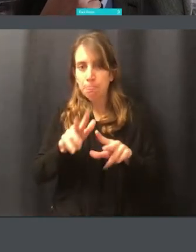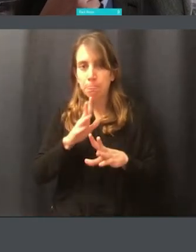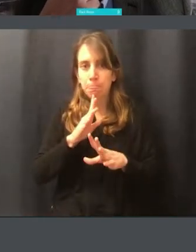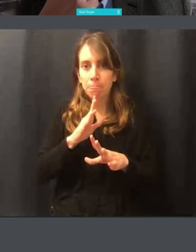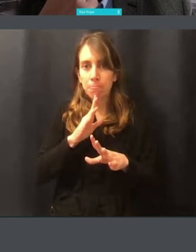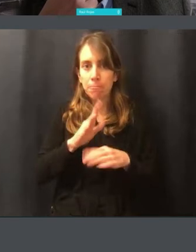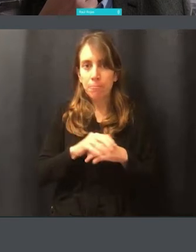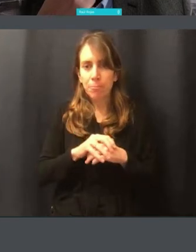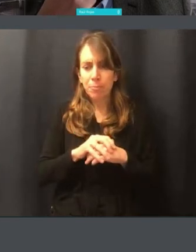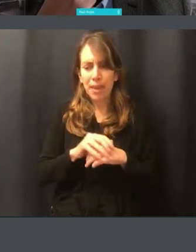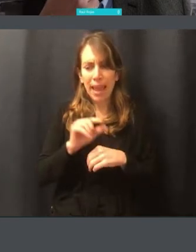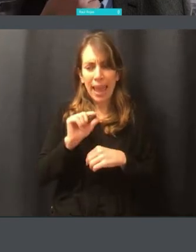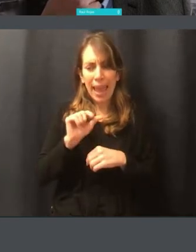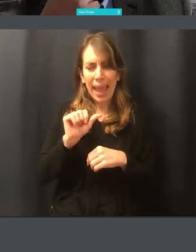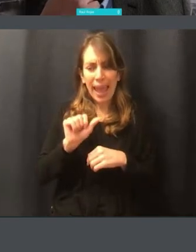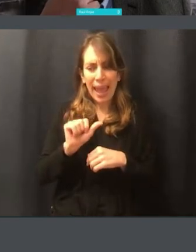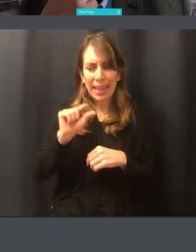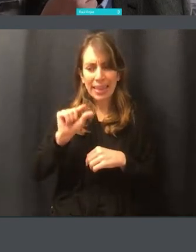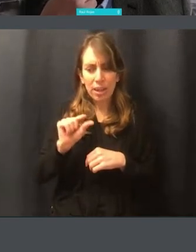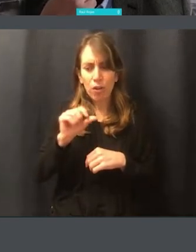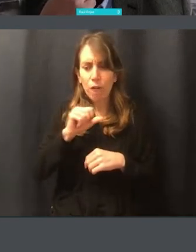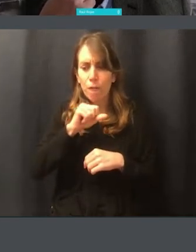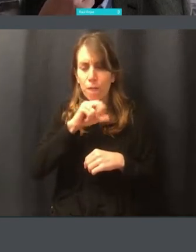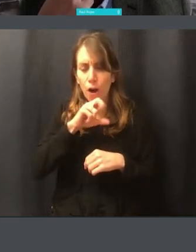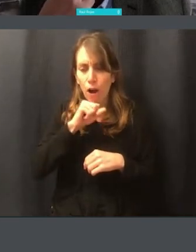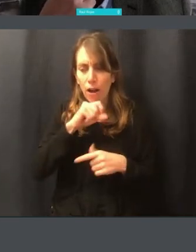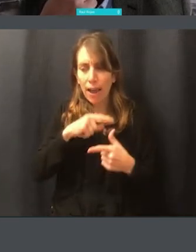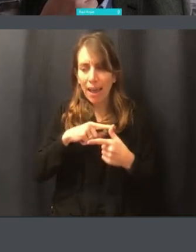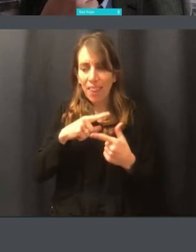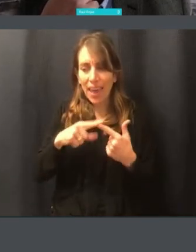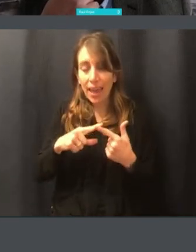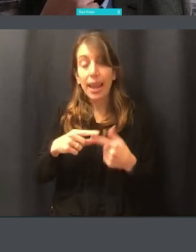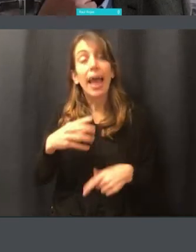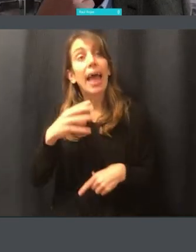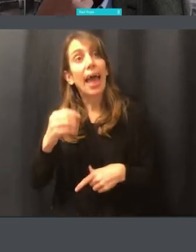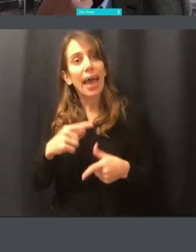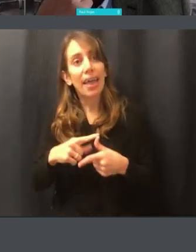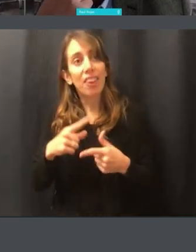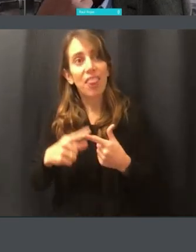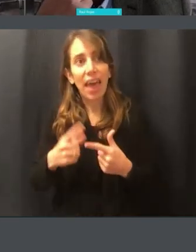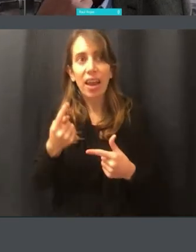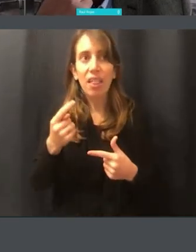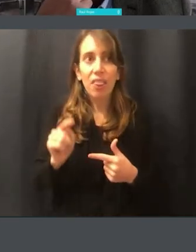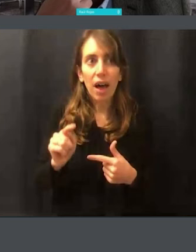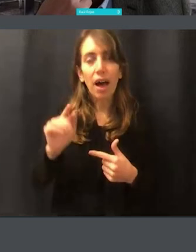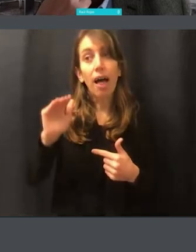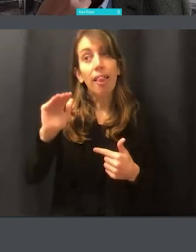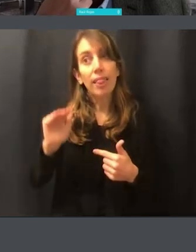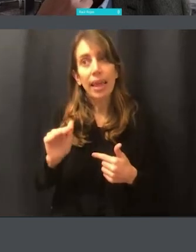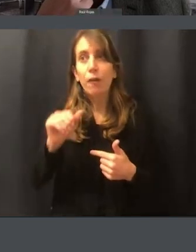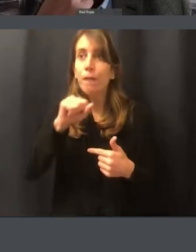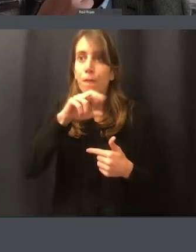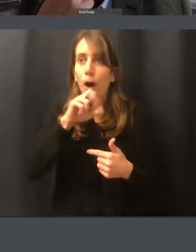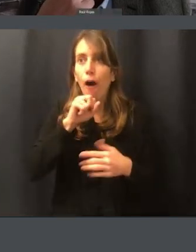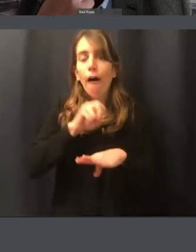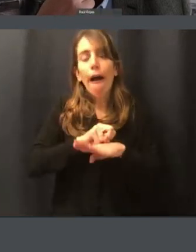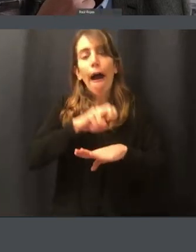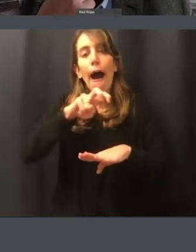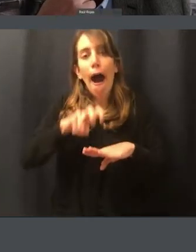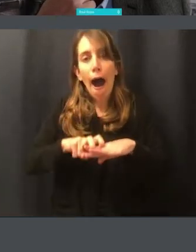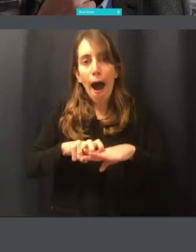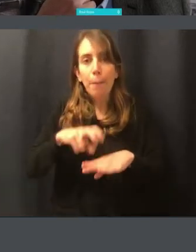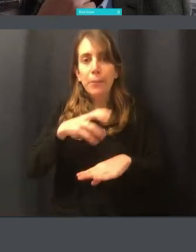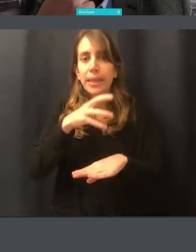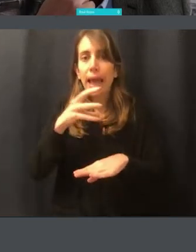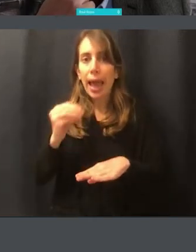The little frog. and then a year later. And then? And then the little frog hopped and landed on the